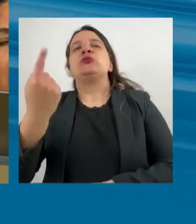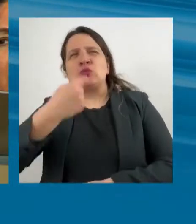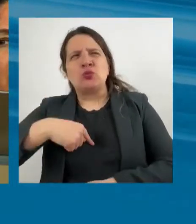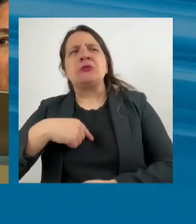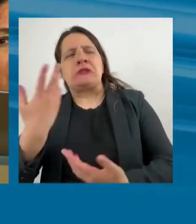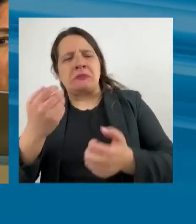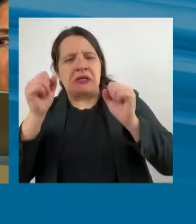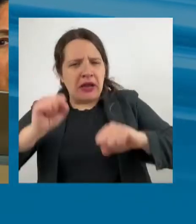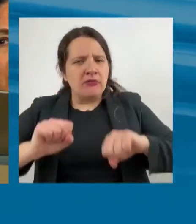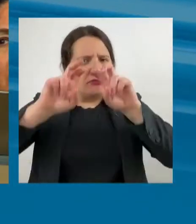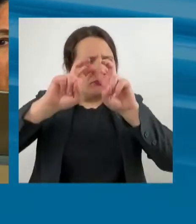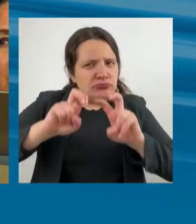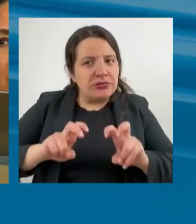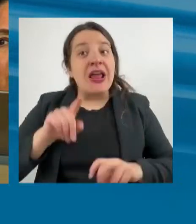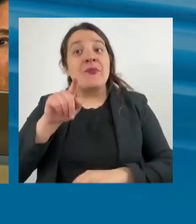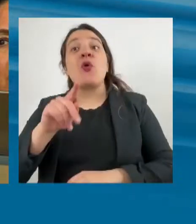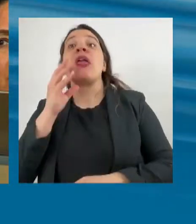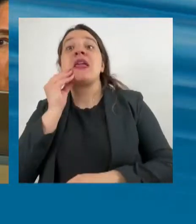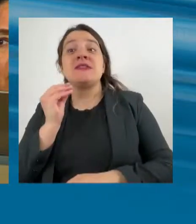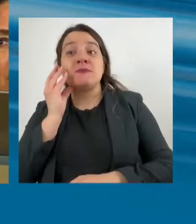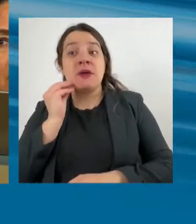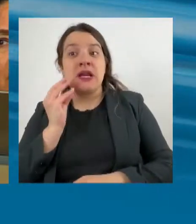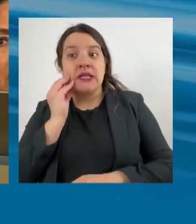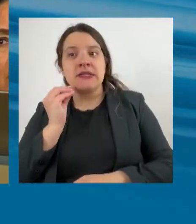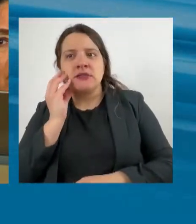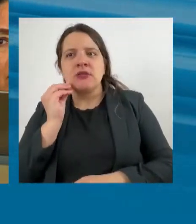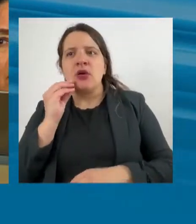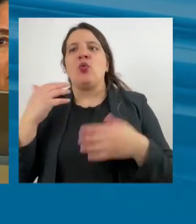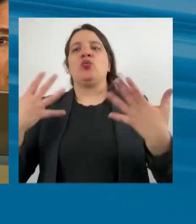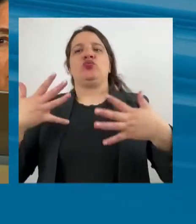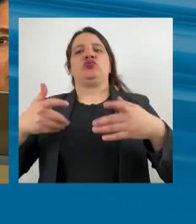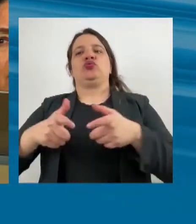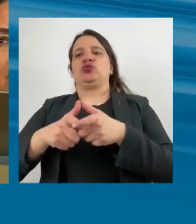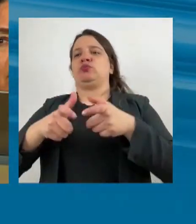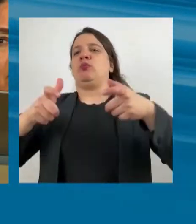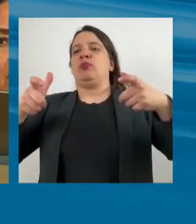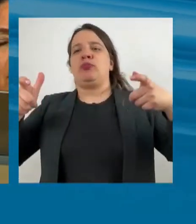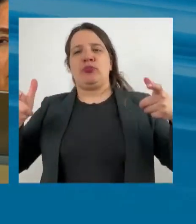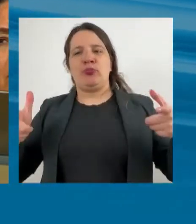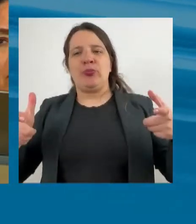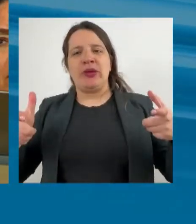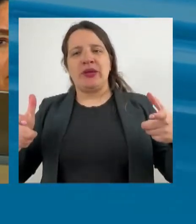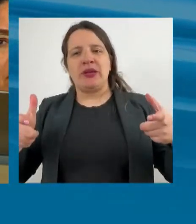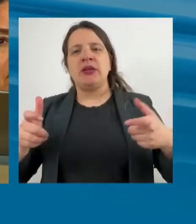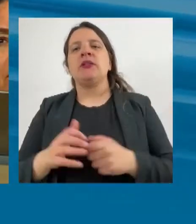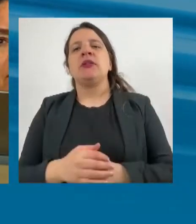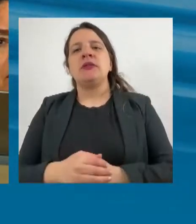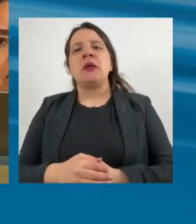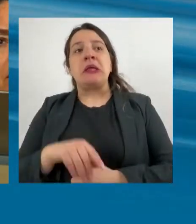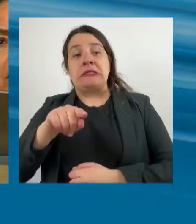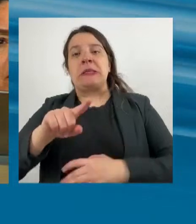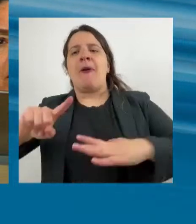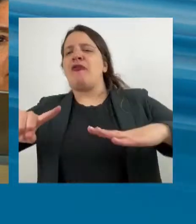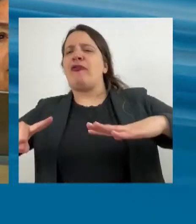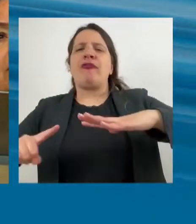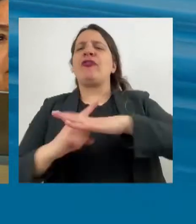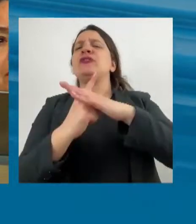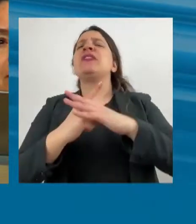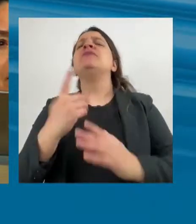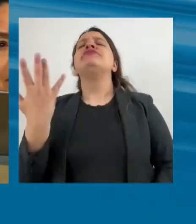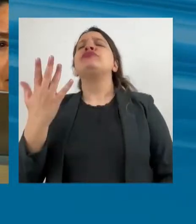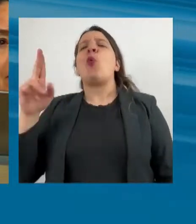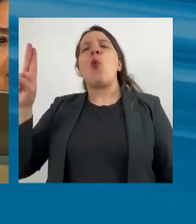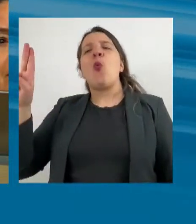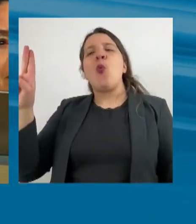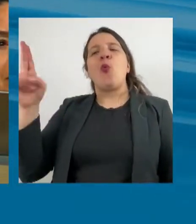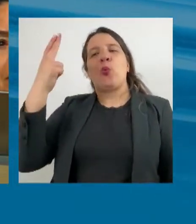deserves careful examination because it is a huge experience, and from the pioneering